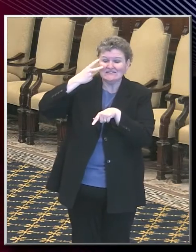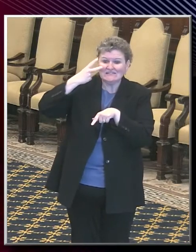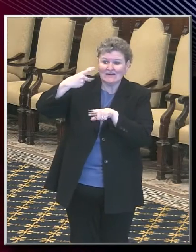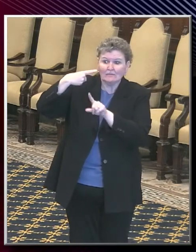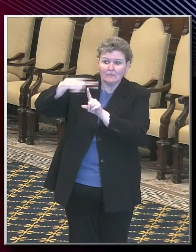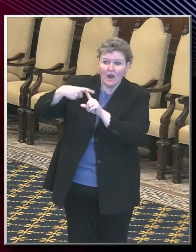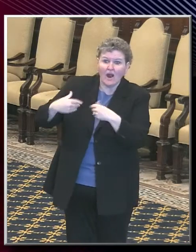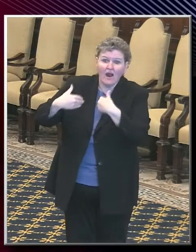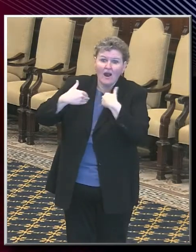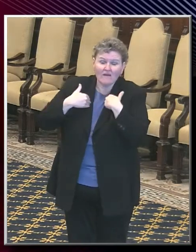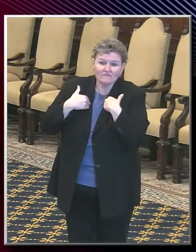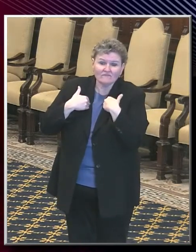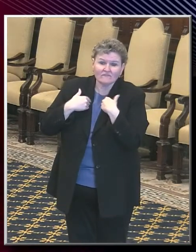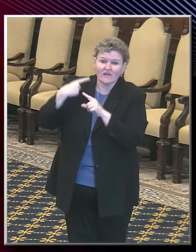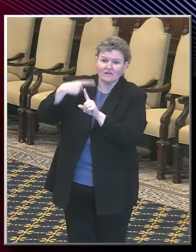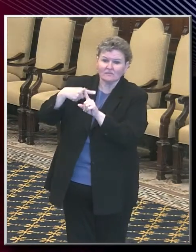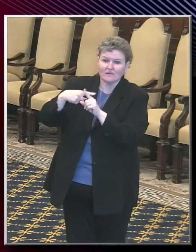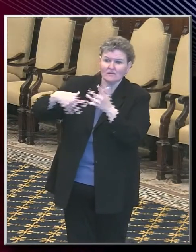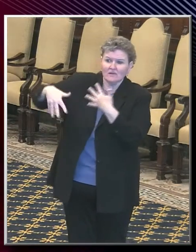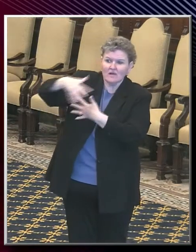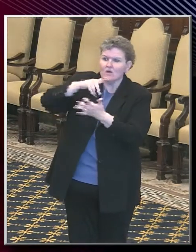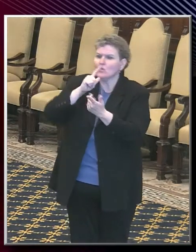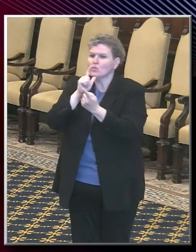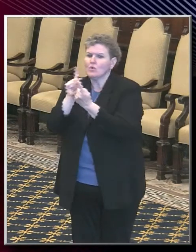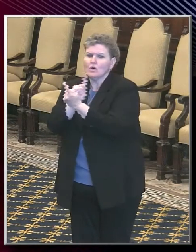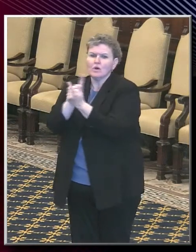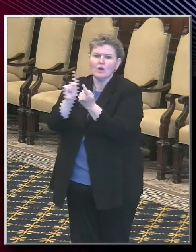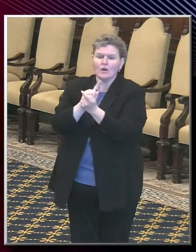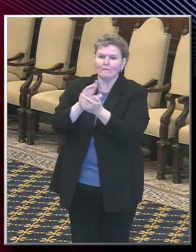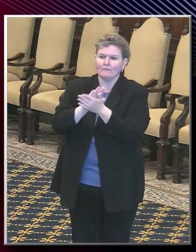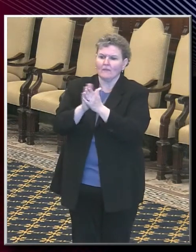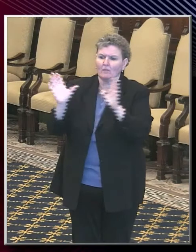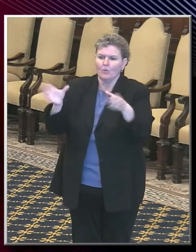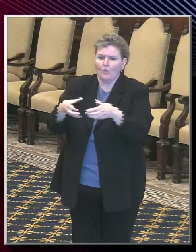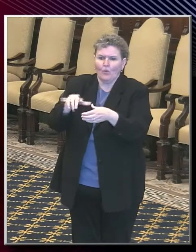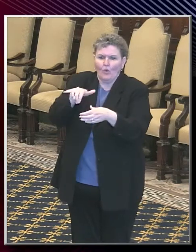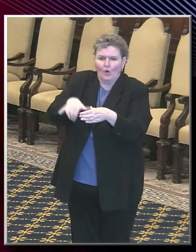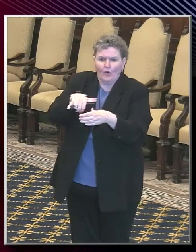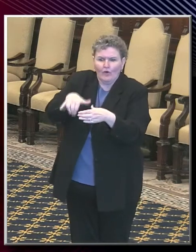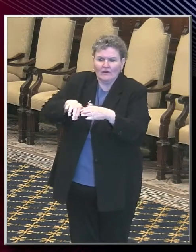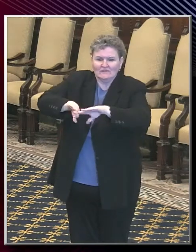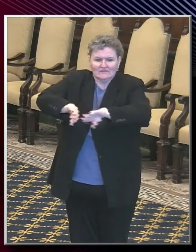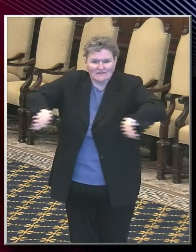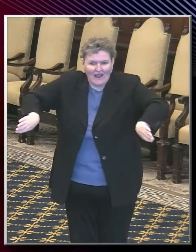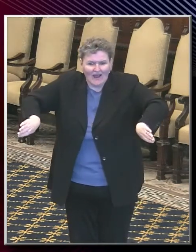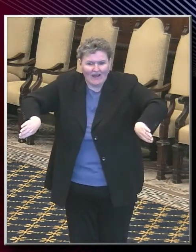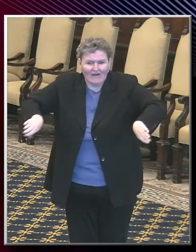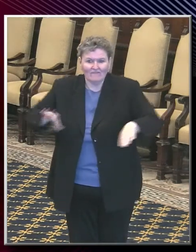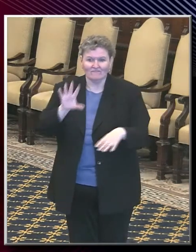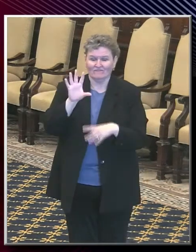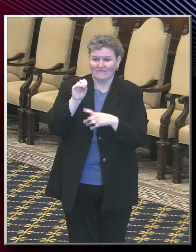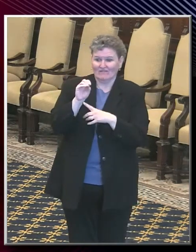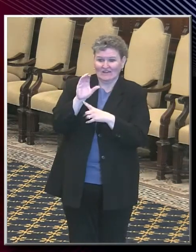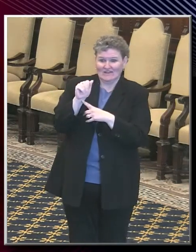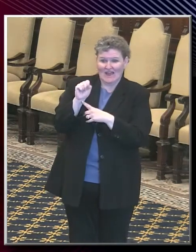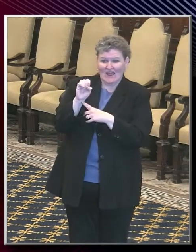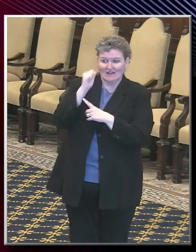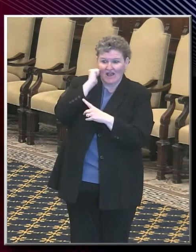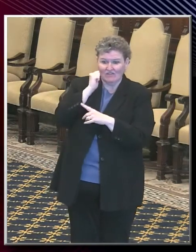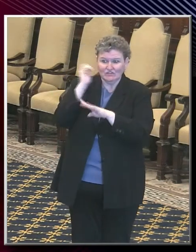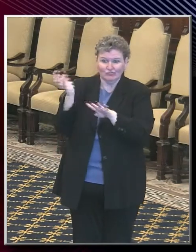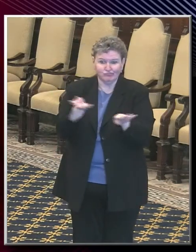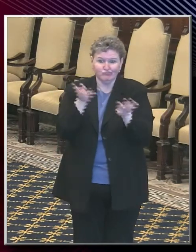for testing. Thank you. Dr. Farley, did you have something to add on that, or are you good? Yeah, just to point out that the